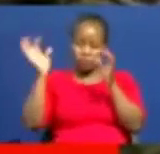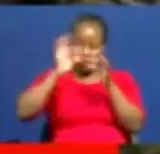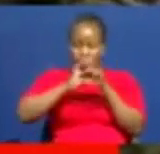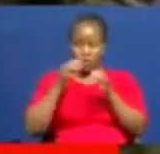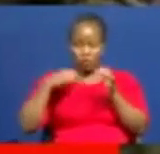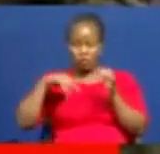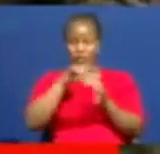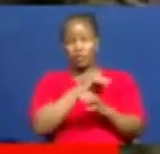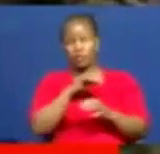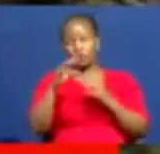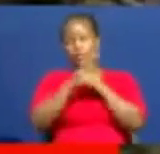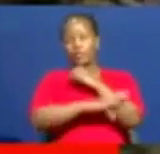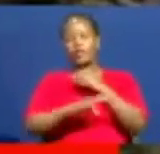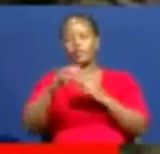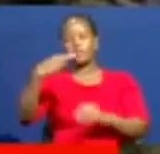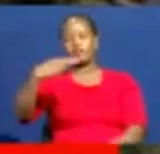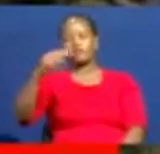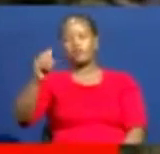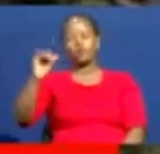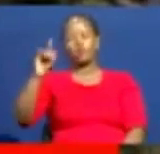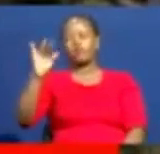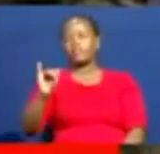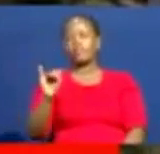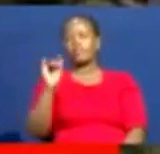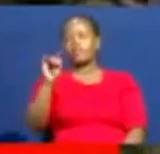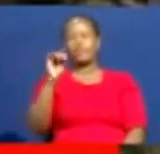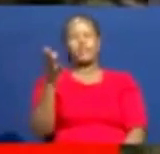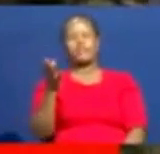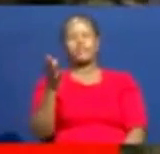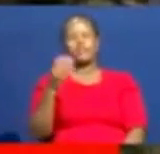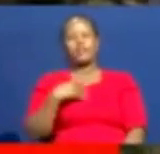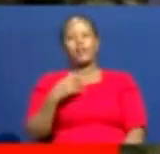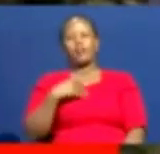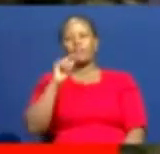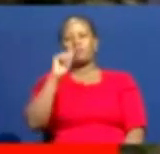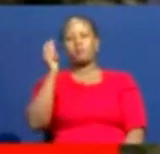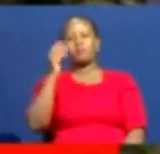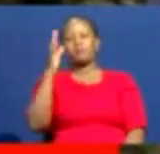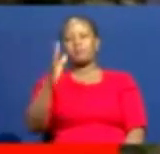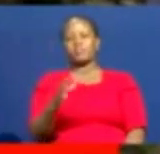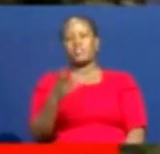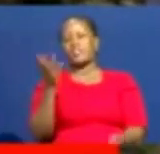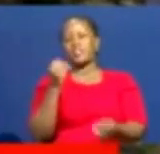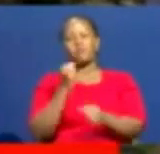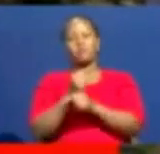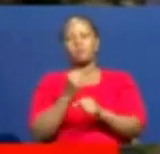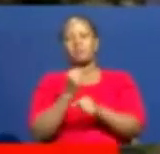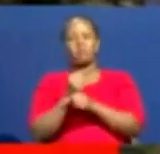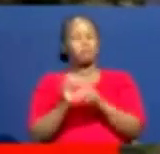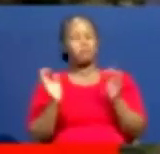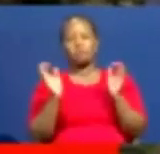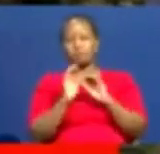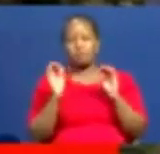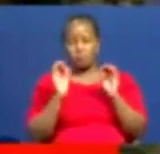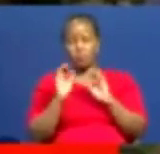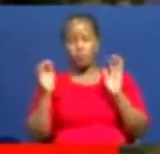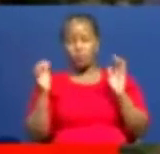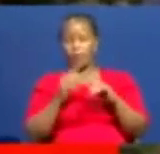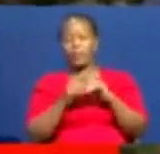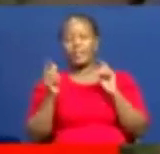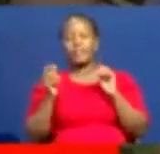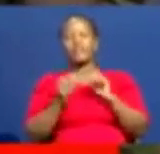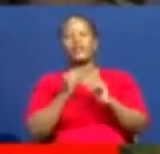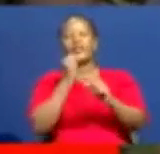Haiti. Haiti will not be a Kenyan assignment. It is an